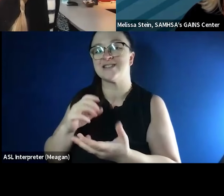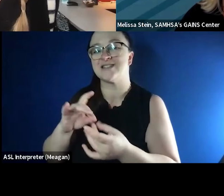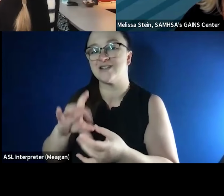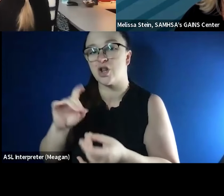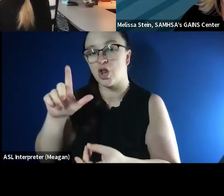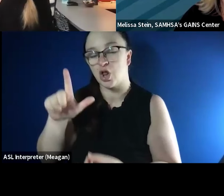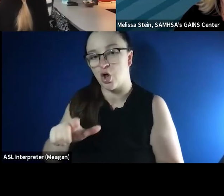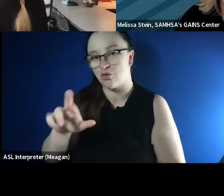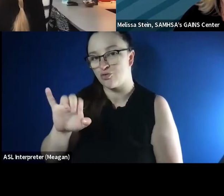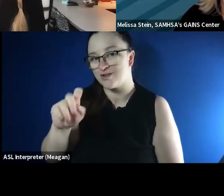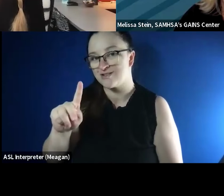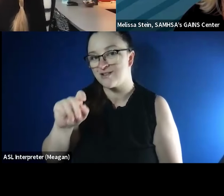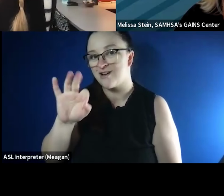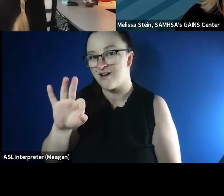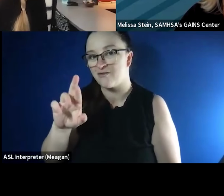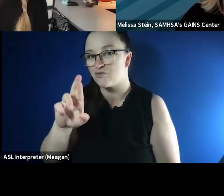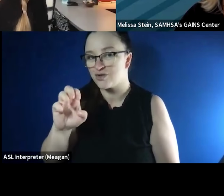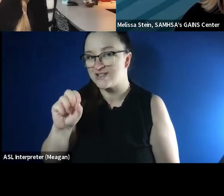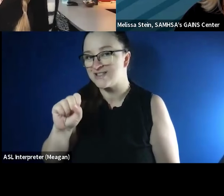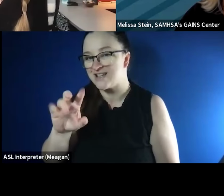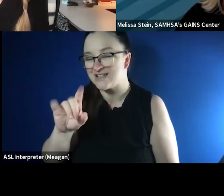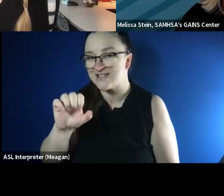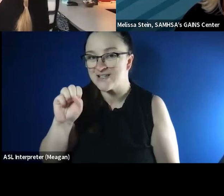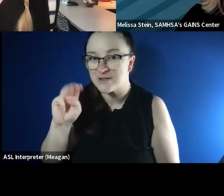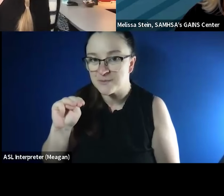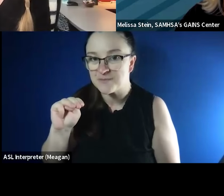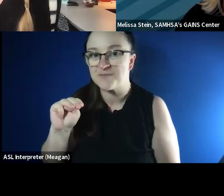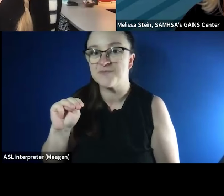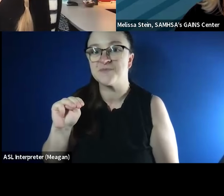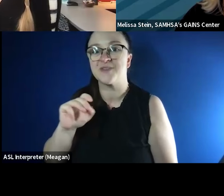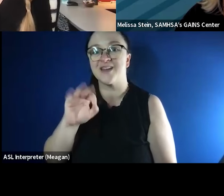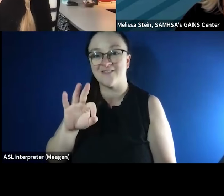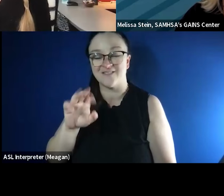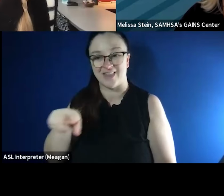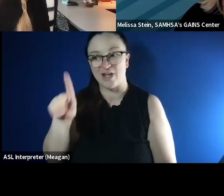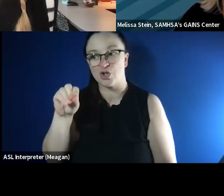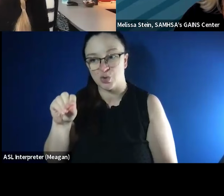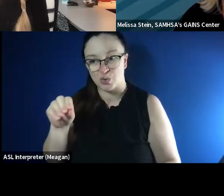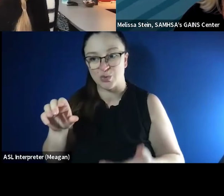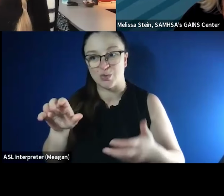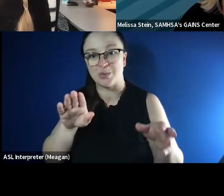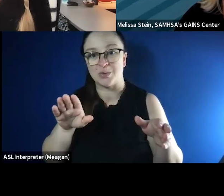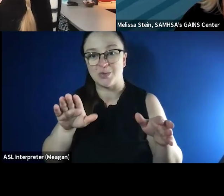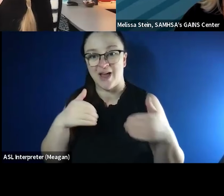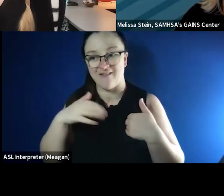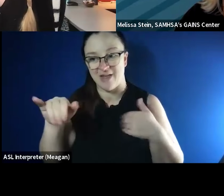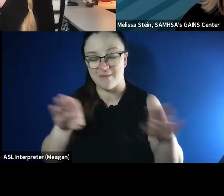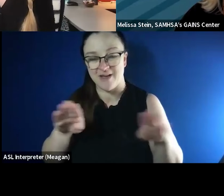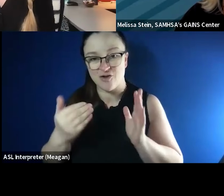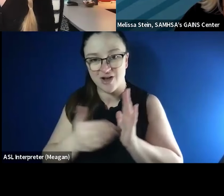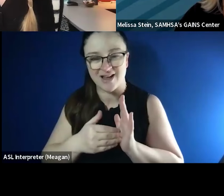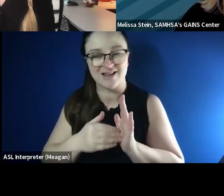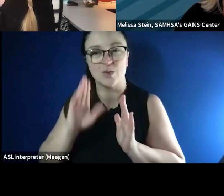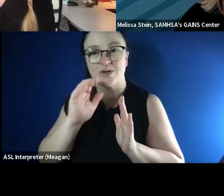recidivism. Even if they do reoffend, it's an incredibly low risk of sexual reoffense. It's often technical violations. And we